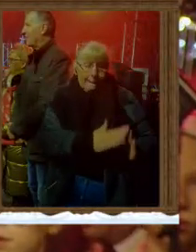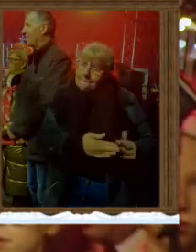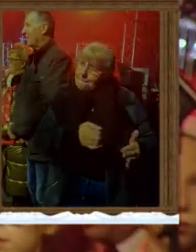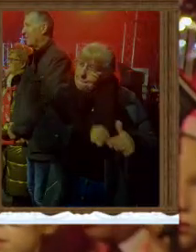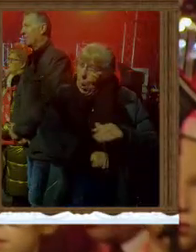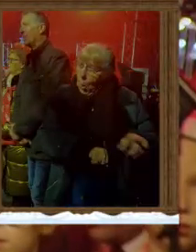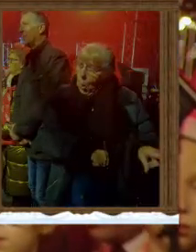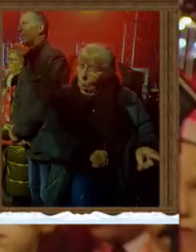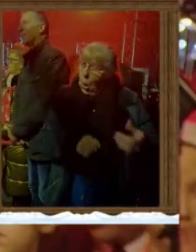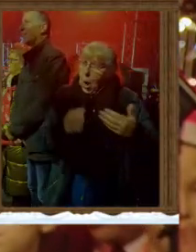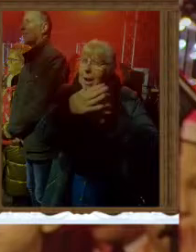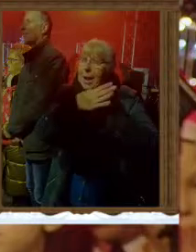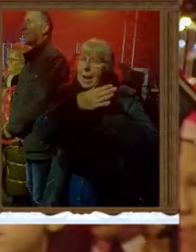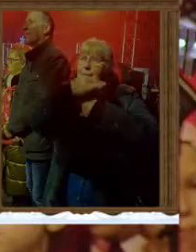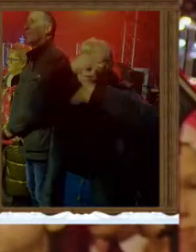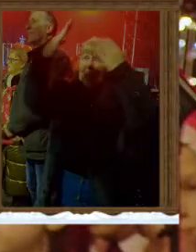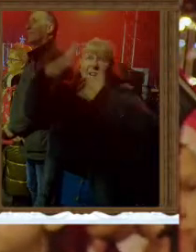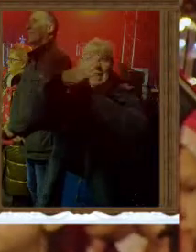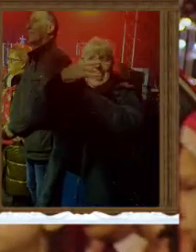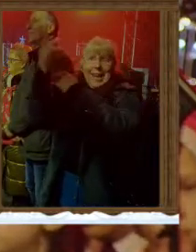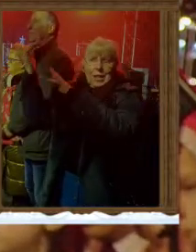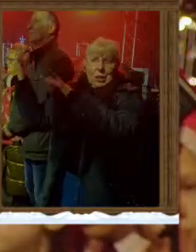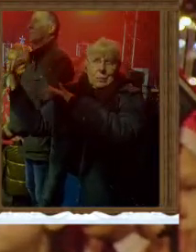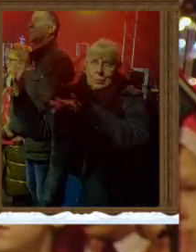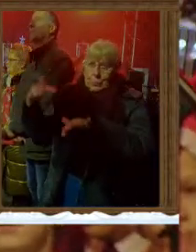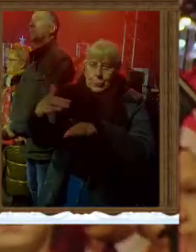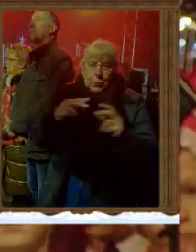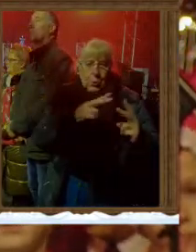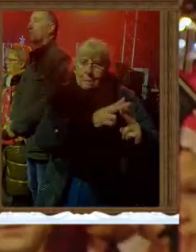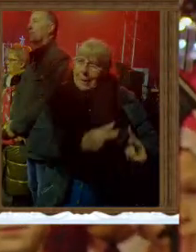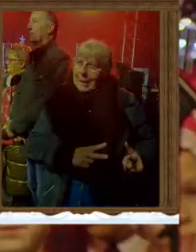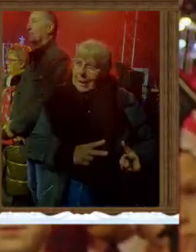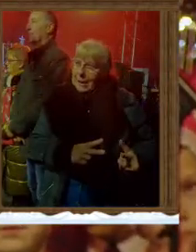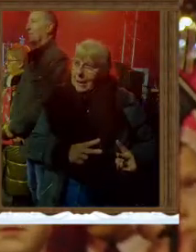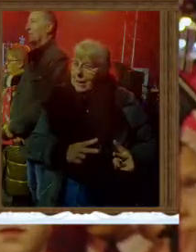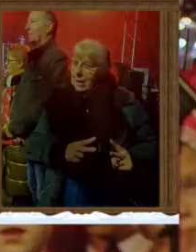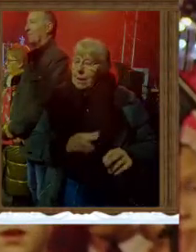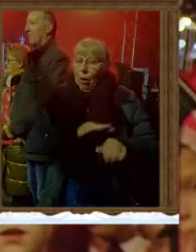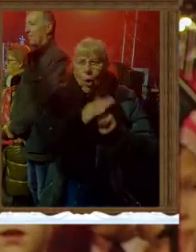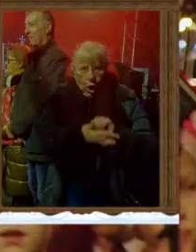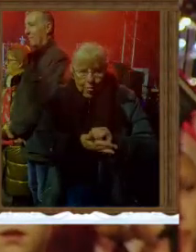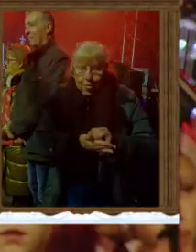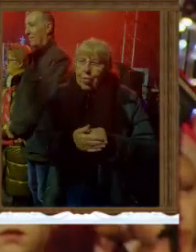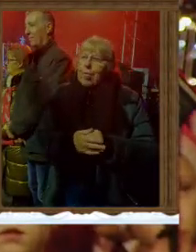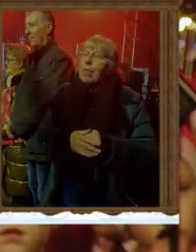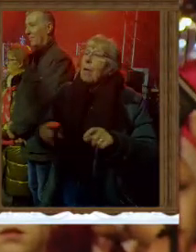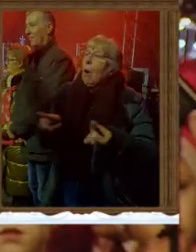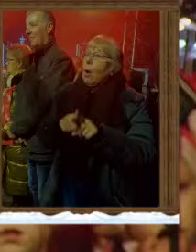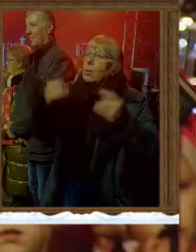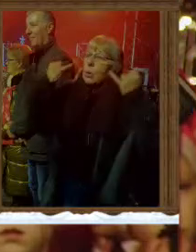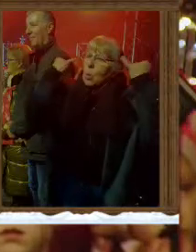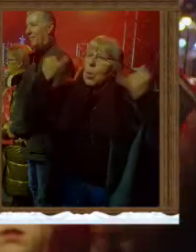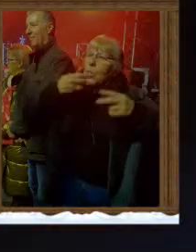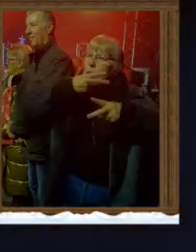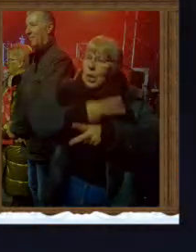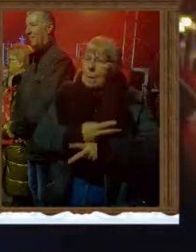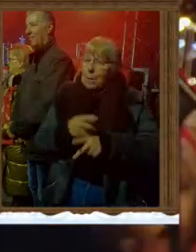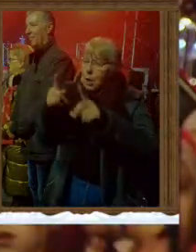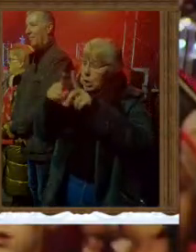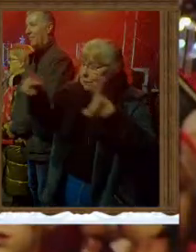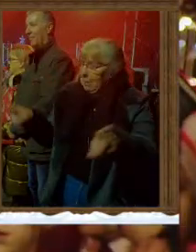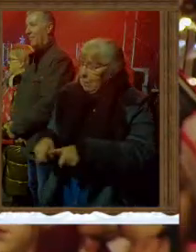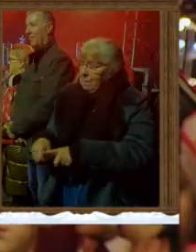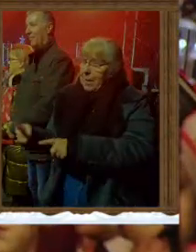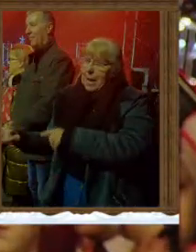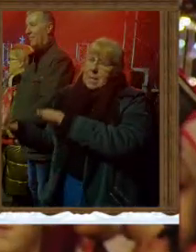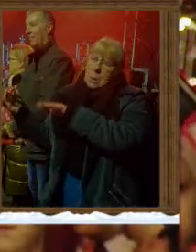brought angels from heaven to the manger or the earth. Also, the shepherds came from the fields